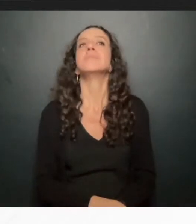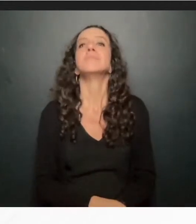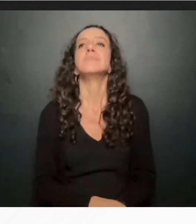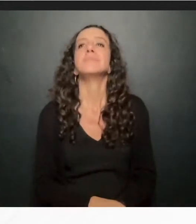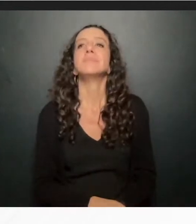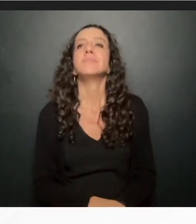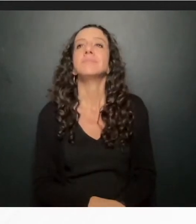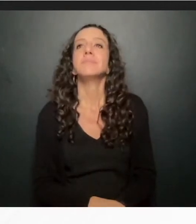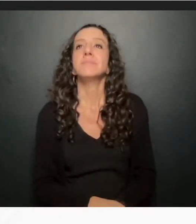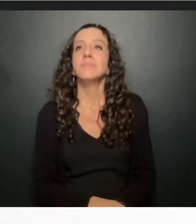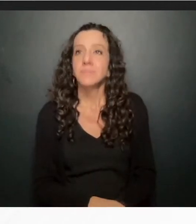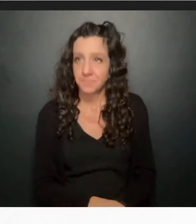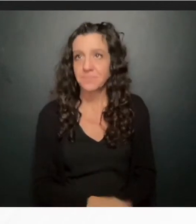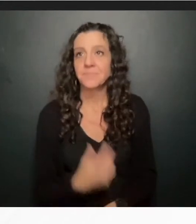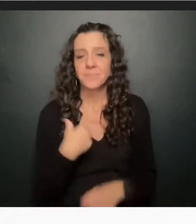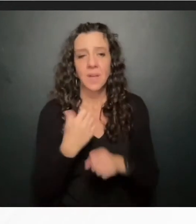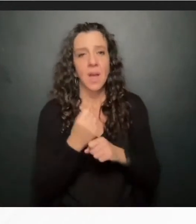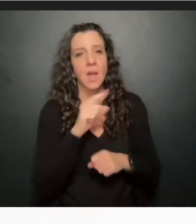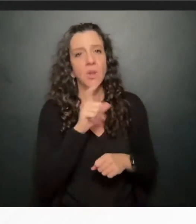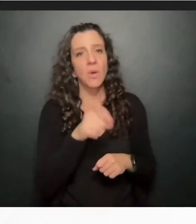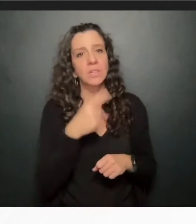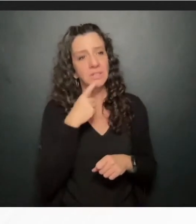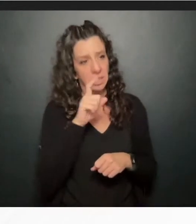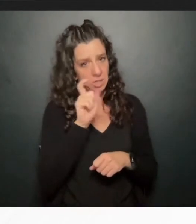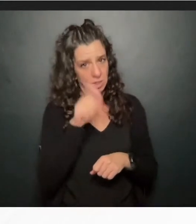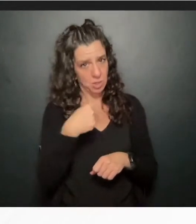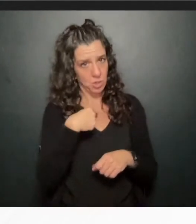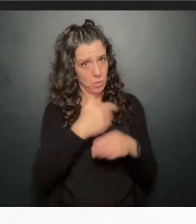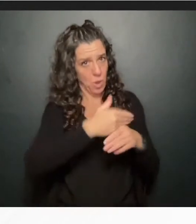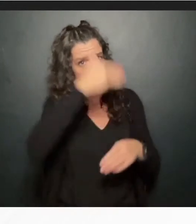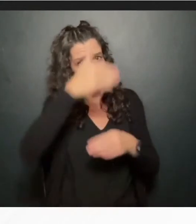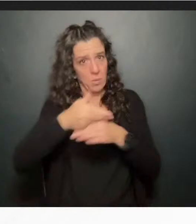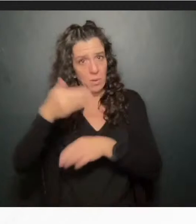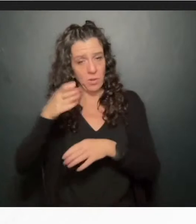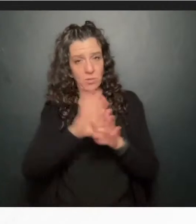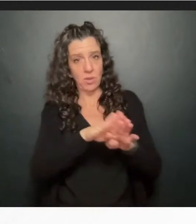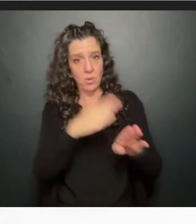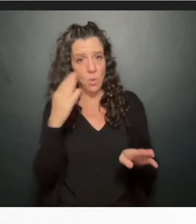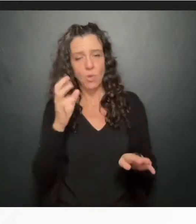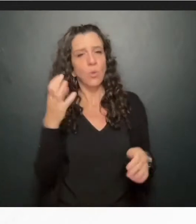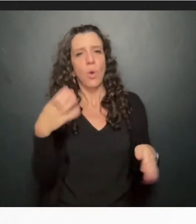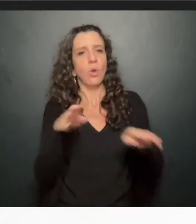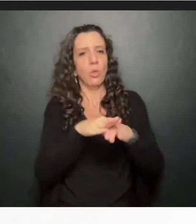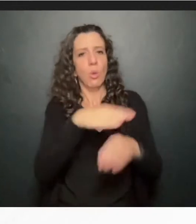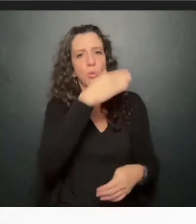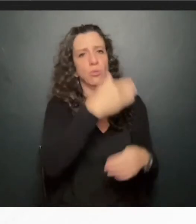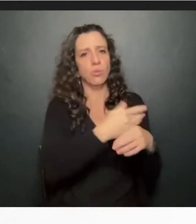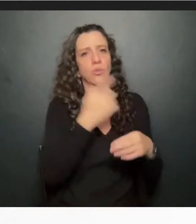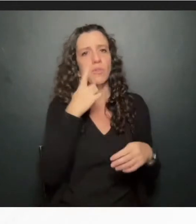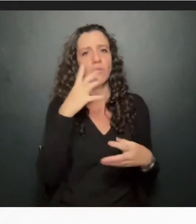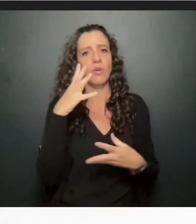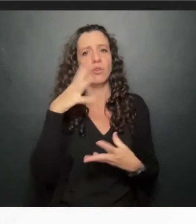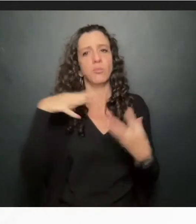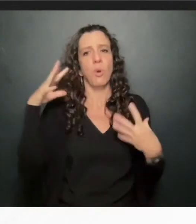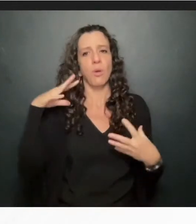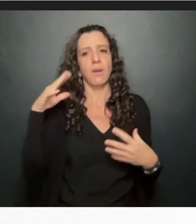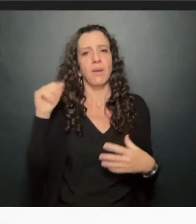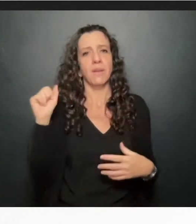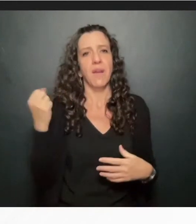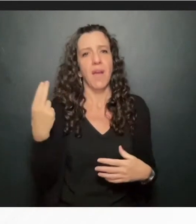So I received a question. It says, should we open windows and doors or keep them closed for smoke and ash?